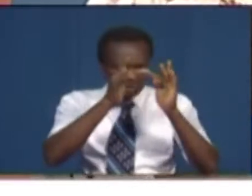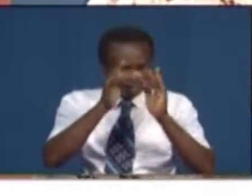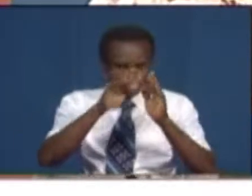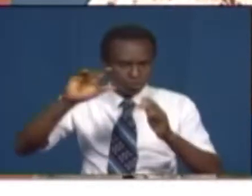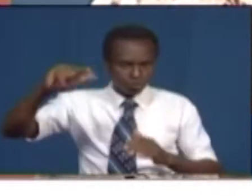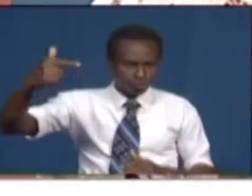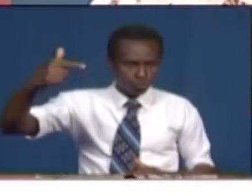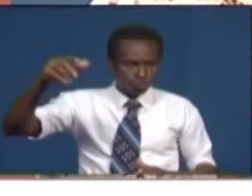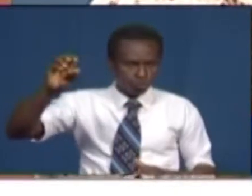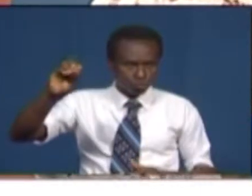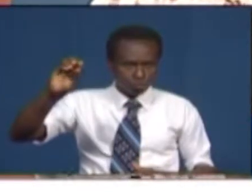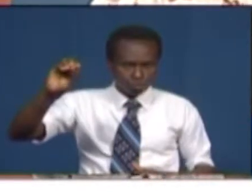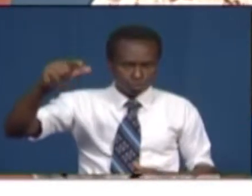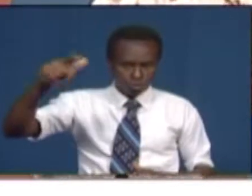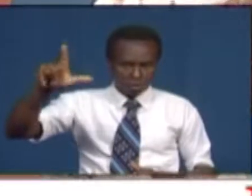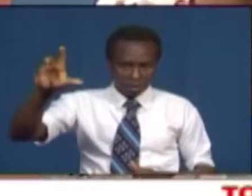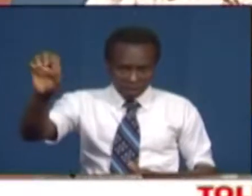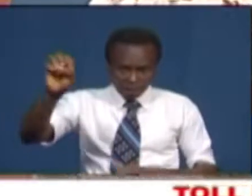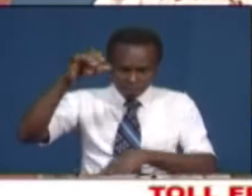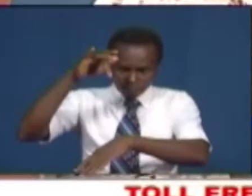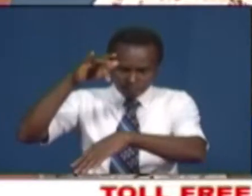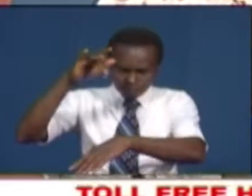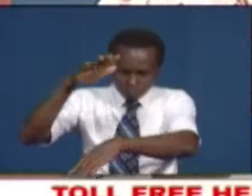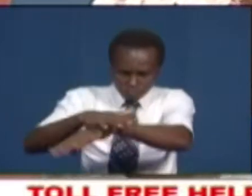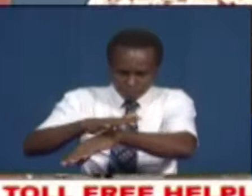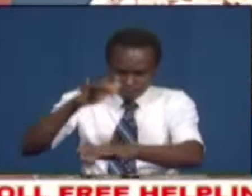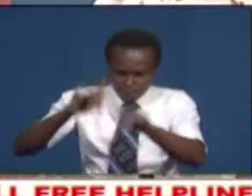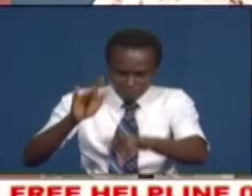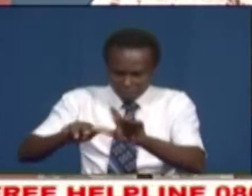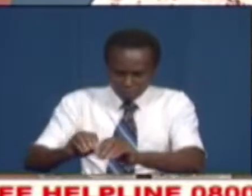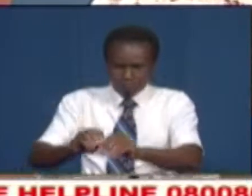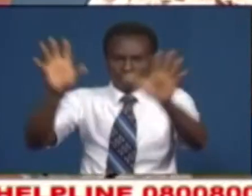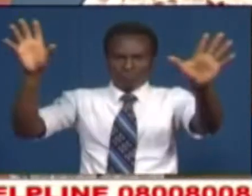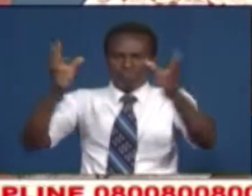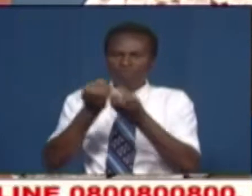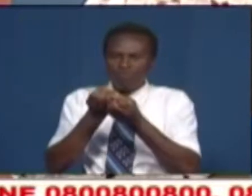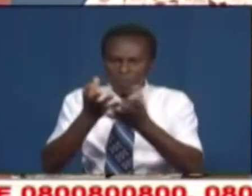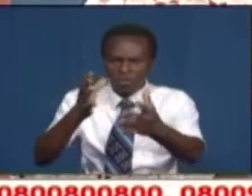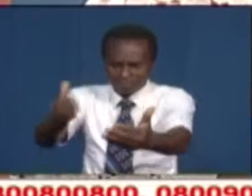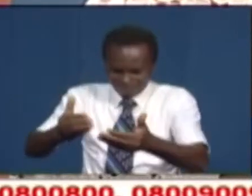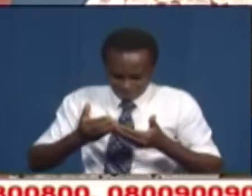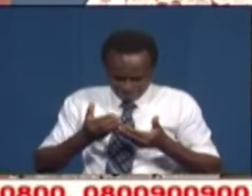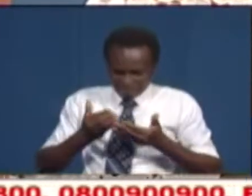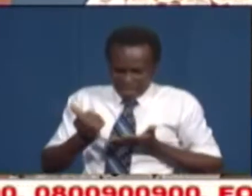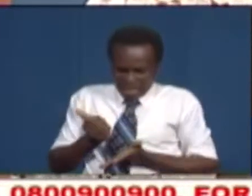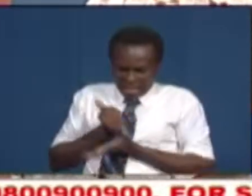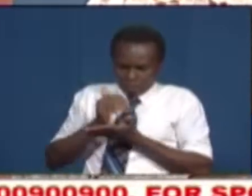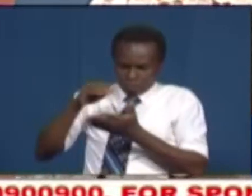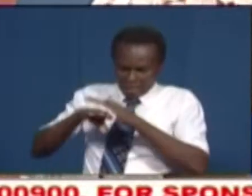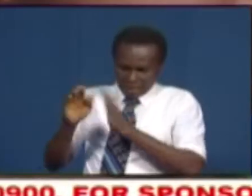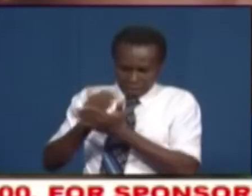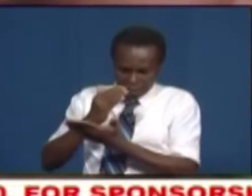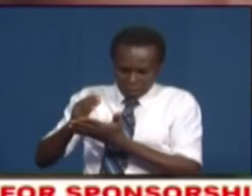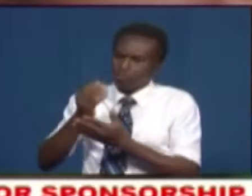go about doing other things or looking for other things that will not benefit you at this tender age. So I would just like to encourage you, the